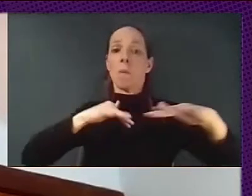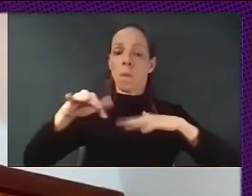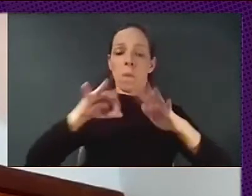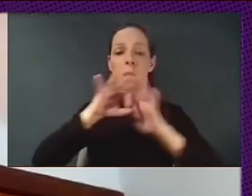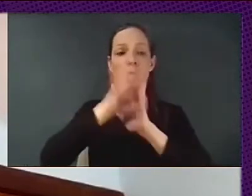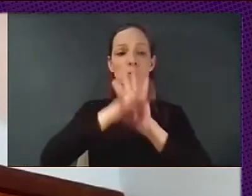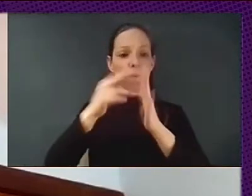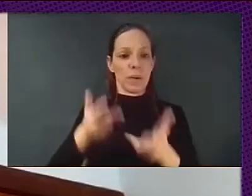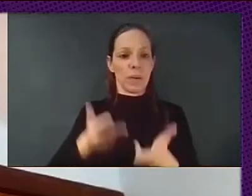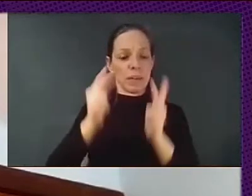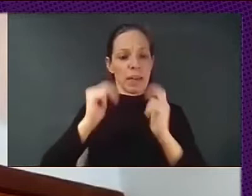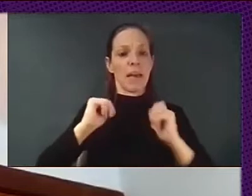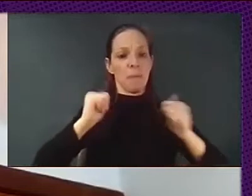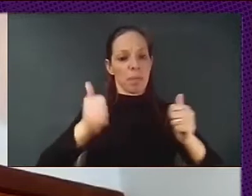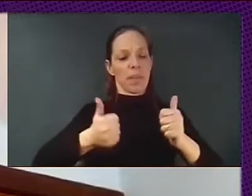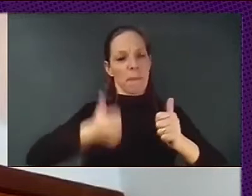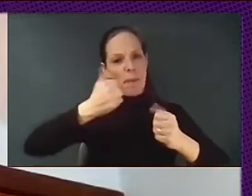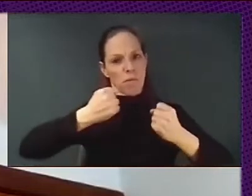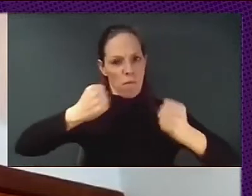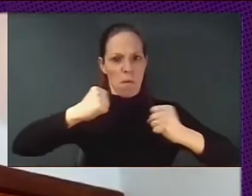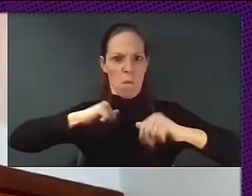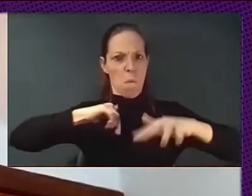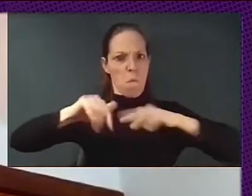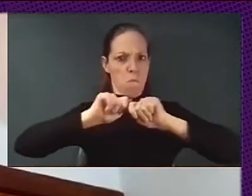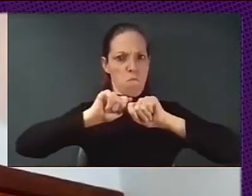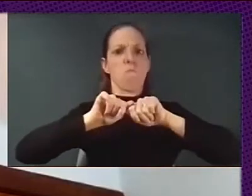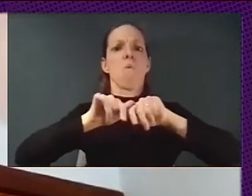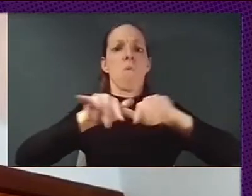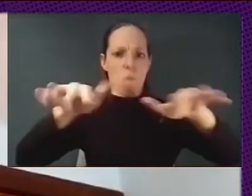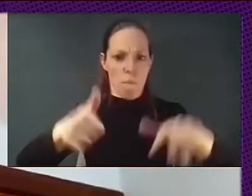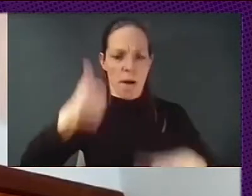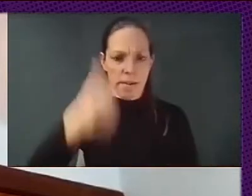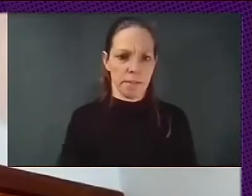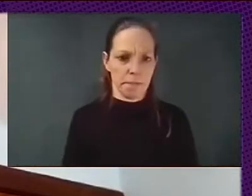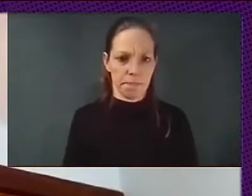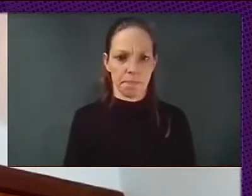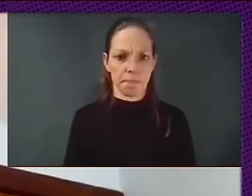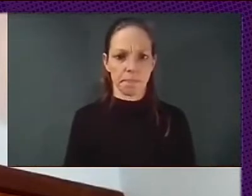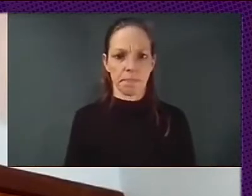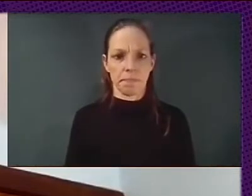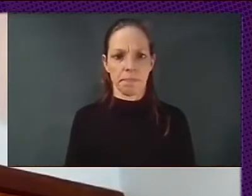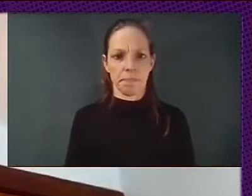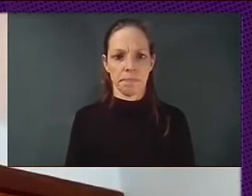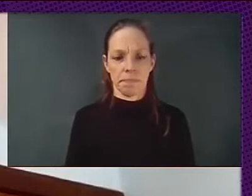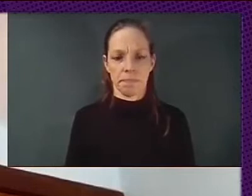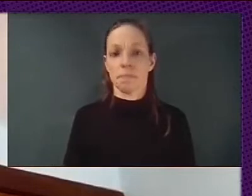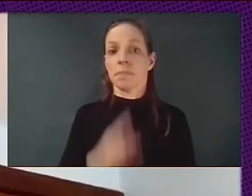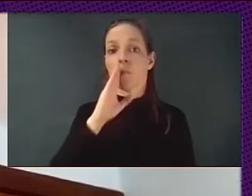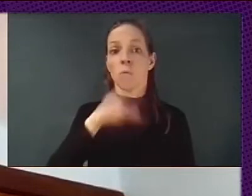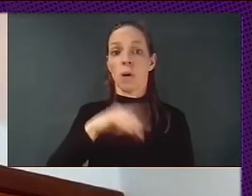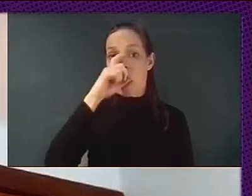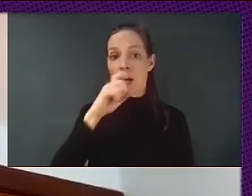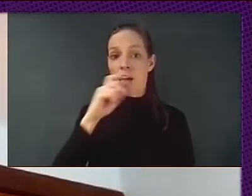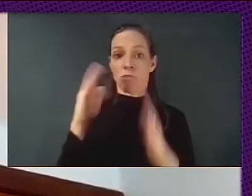software, in the, say mid 90s or 90s and, you know, first decade of the